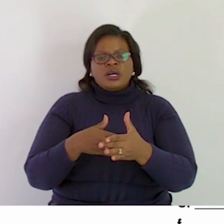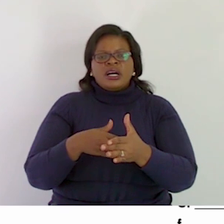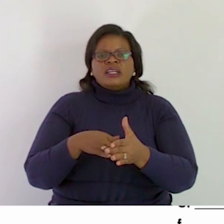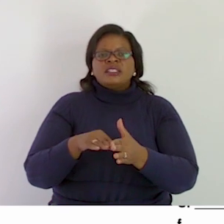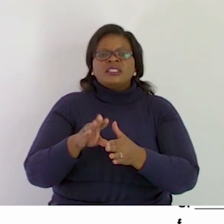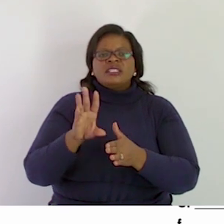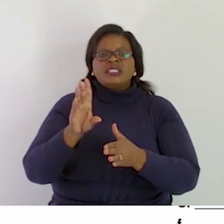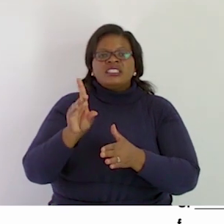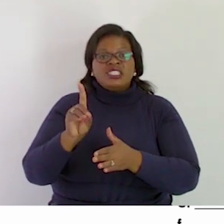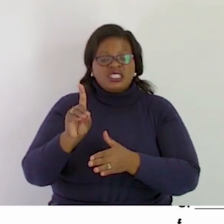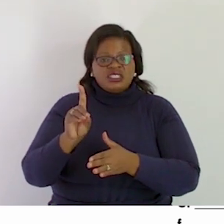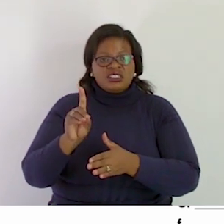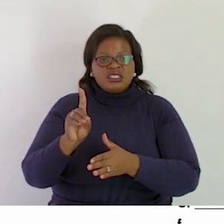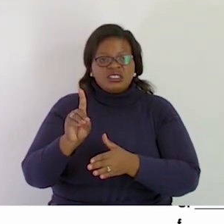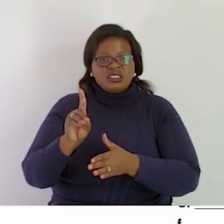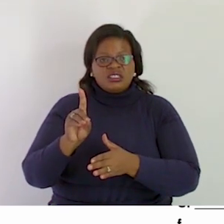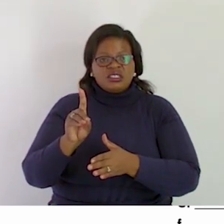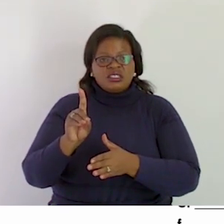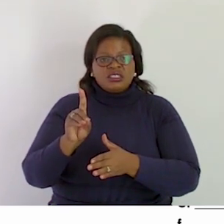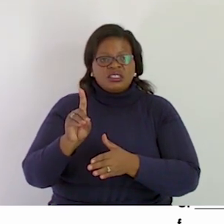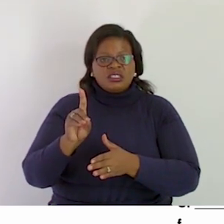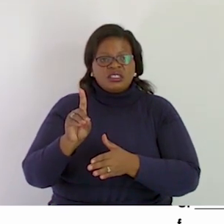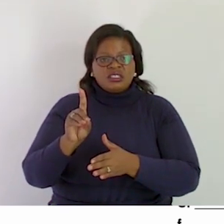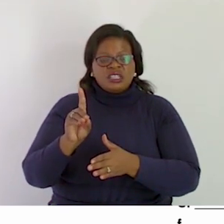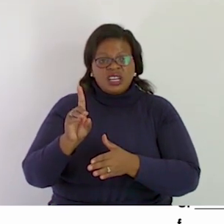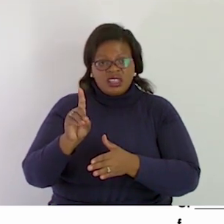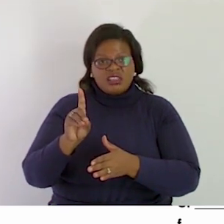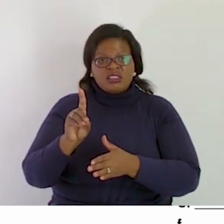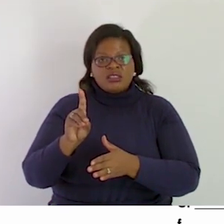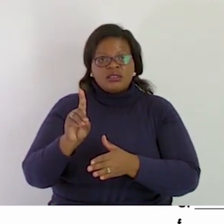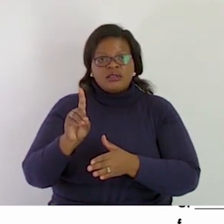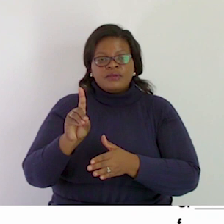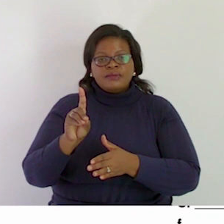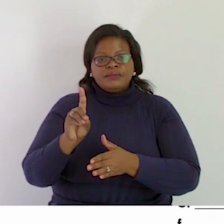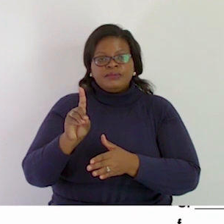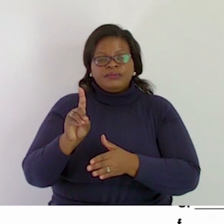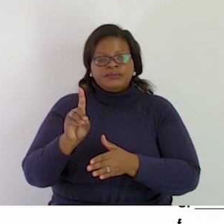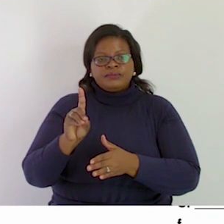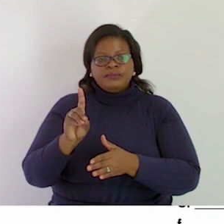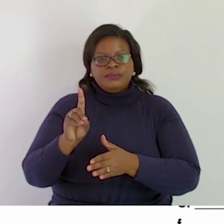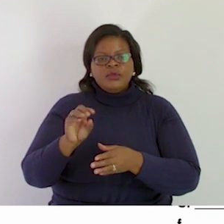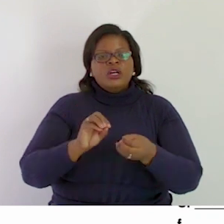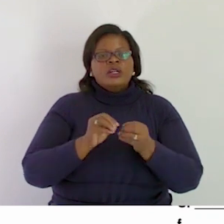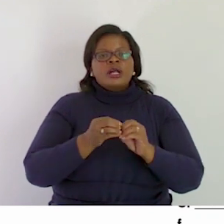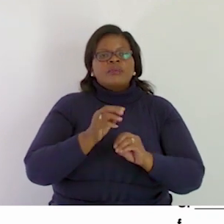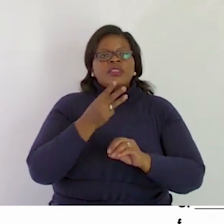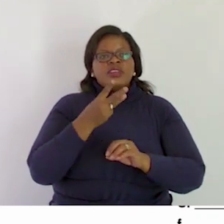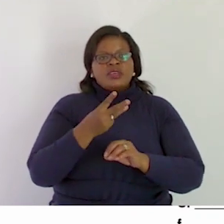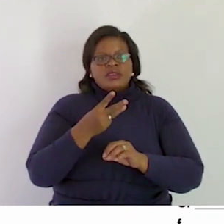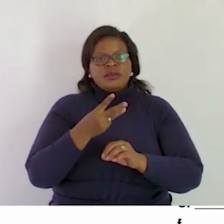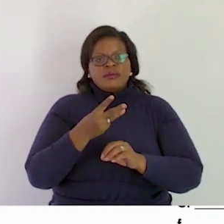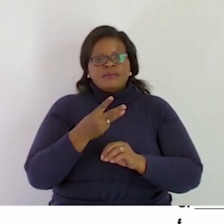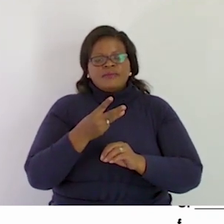3b. So I think at number 3, I'll just make a correction there at number